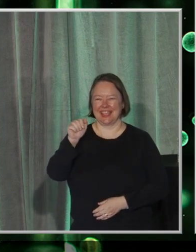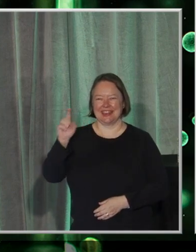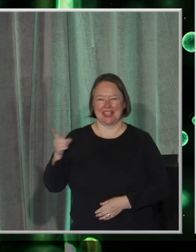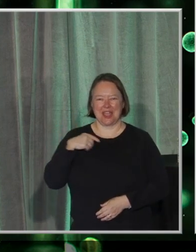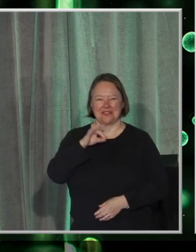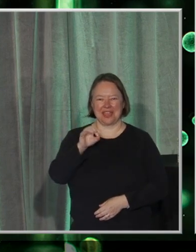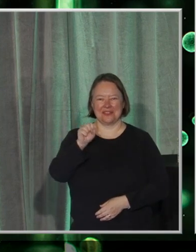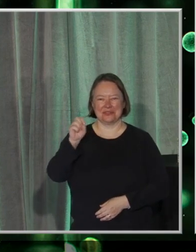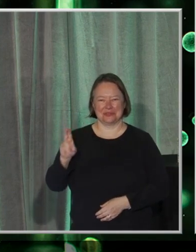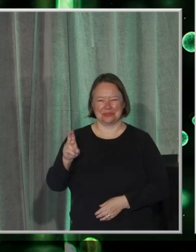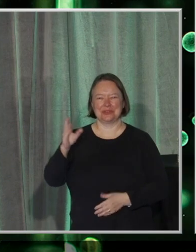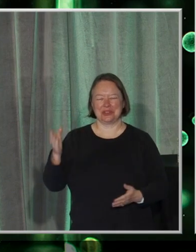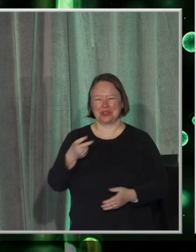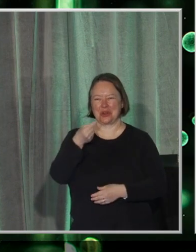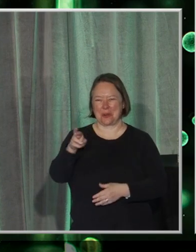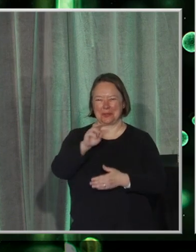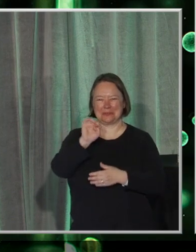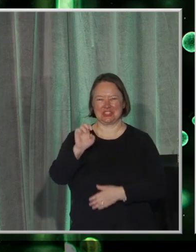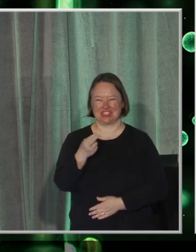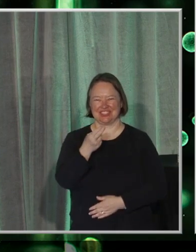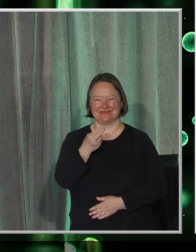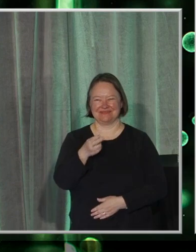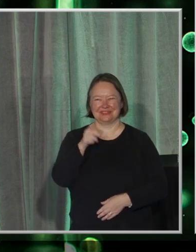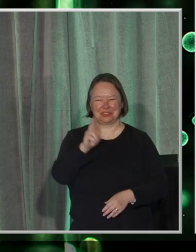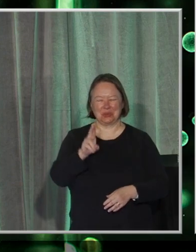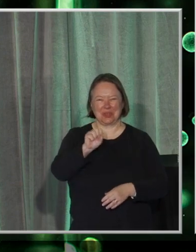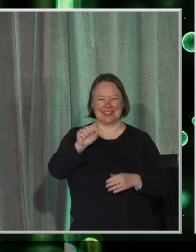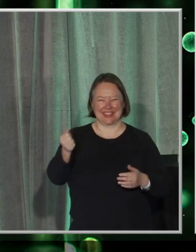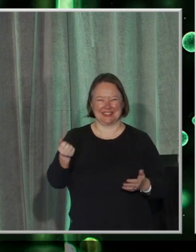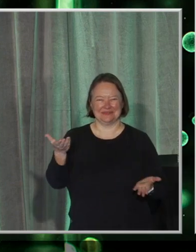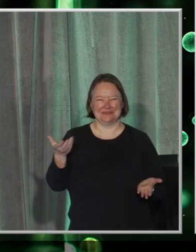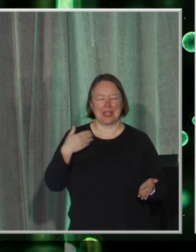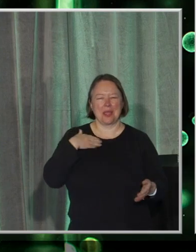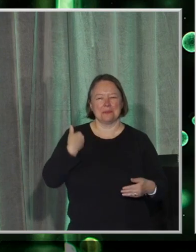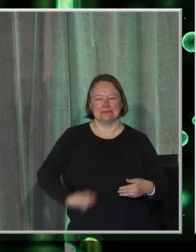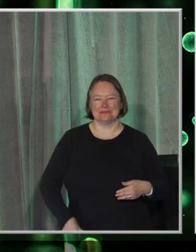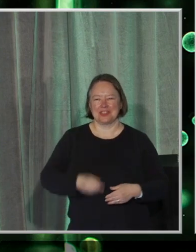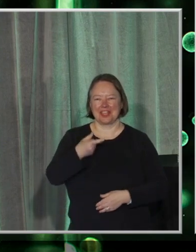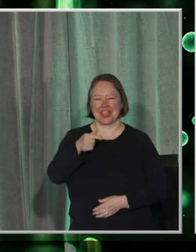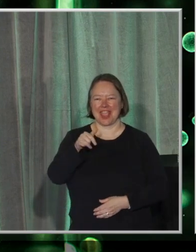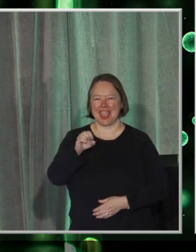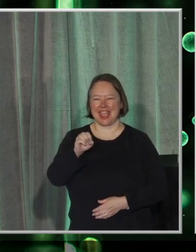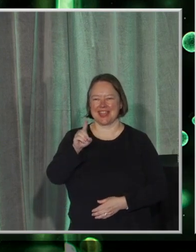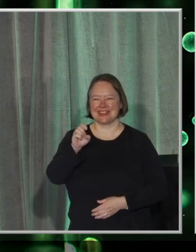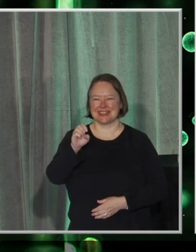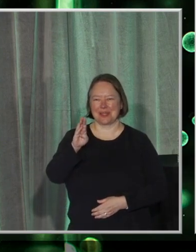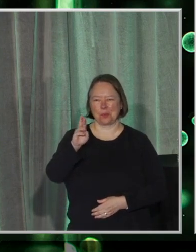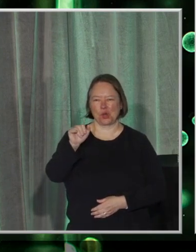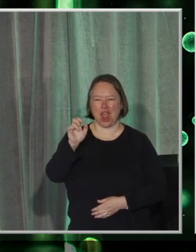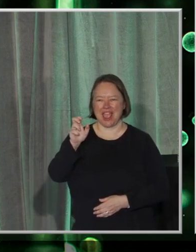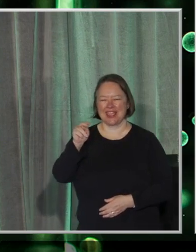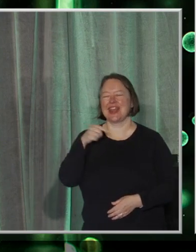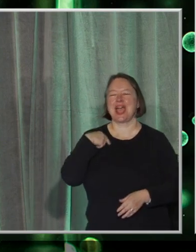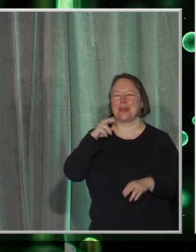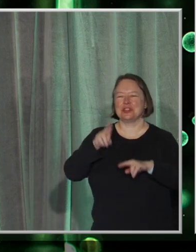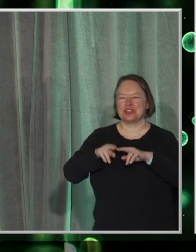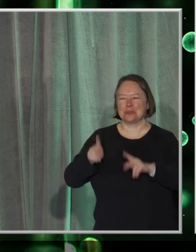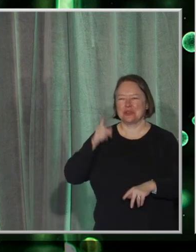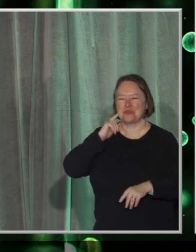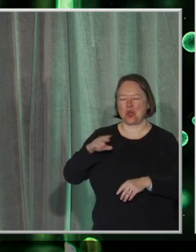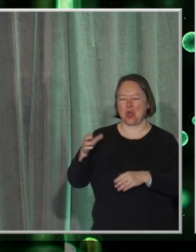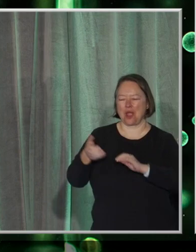Ferris State University in Grand Rapids, Michigan, USA. My name is Gail DeBryan, and I am the chair of the Collaborative